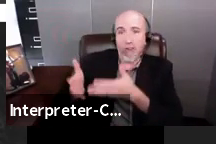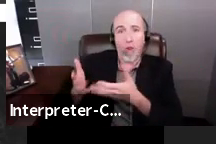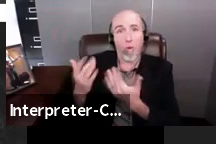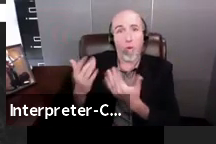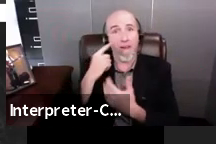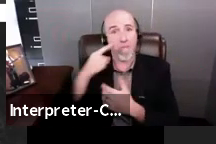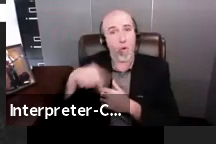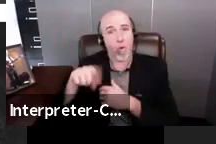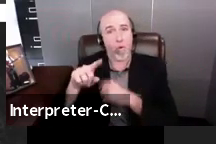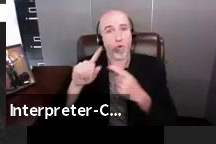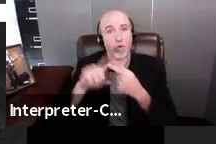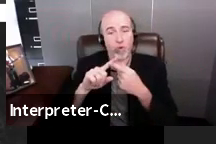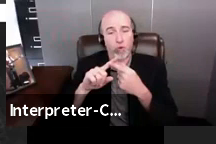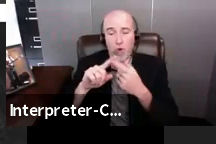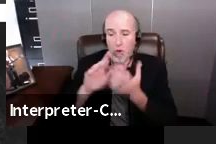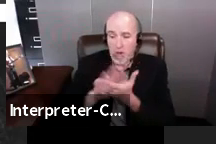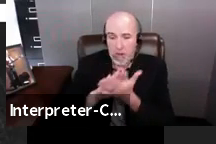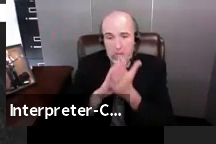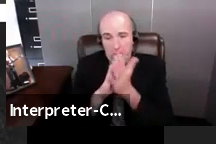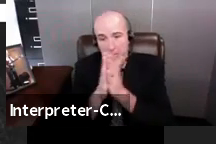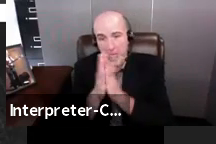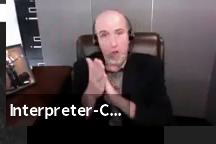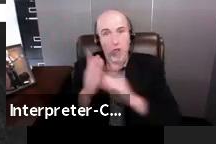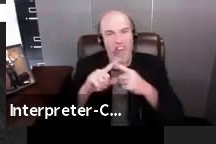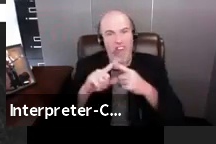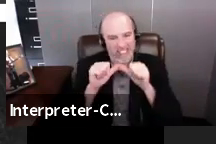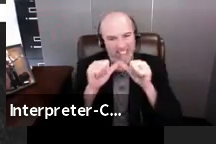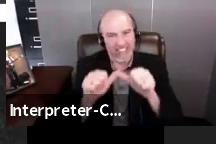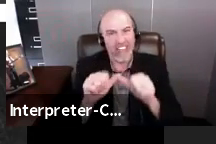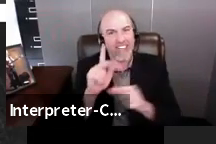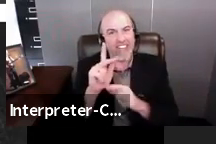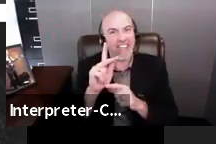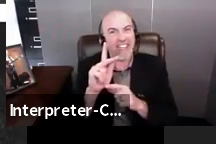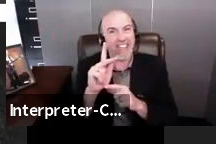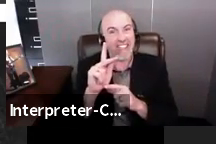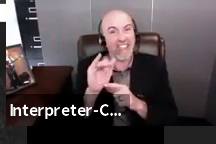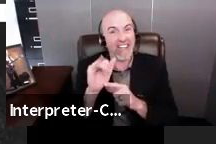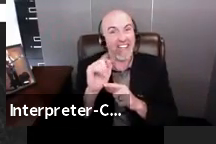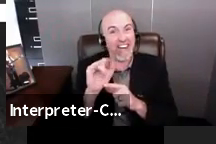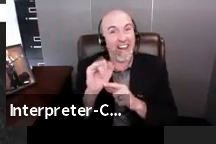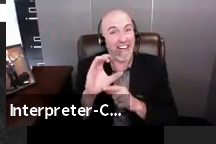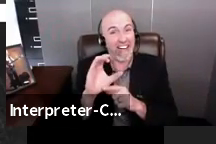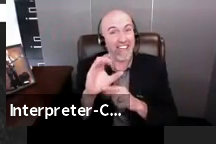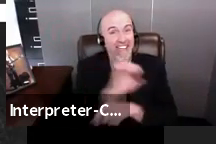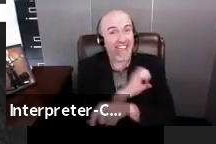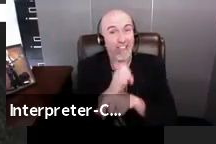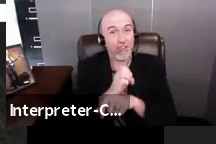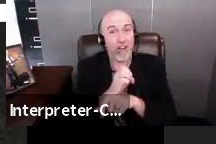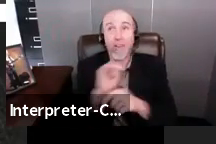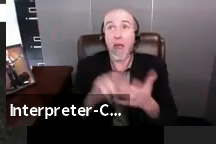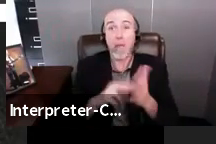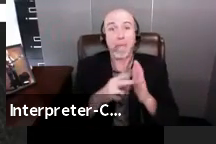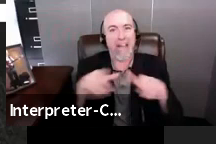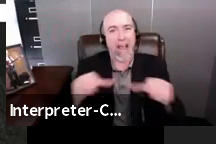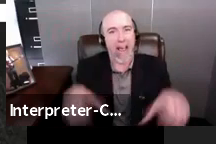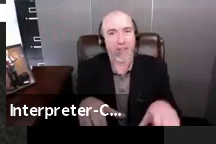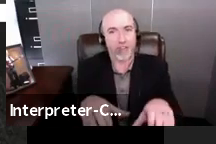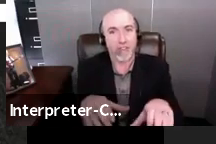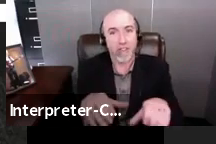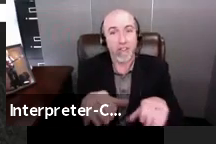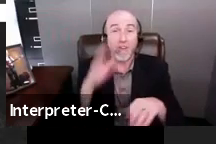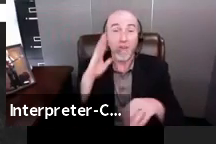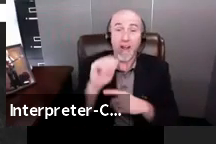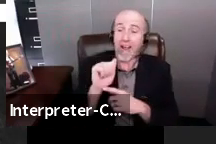to make it into what's called kinetic energy. And what that is action. You know, again, ADAPT